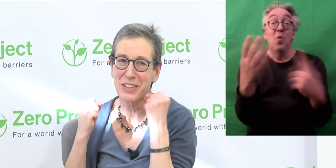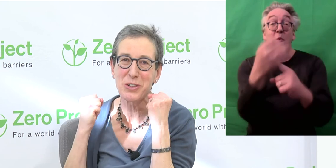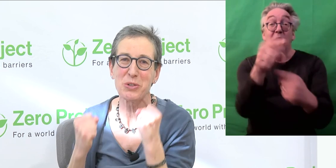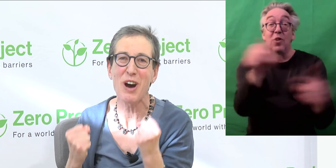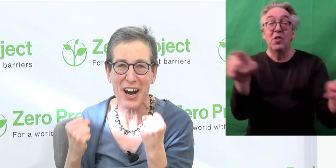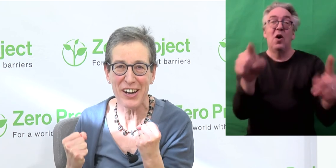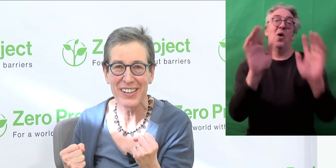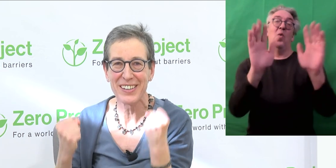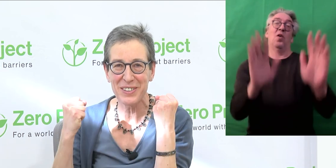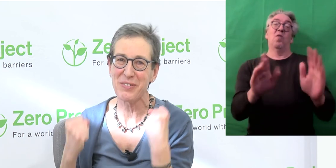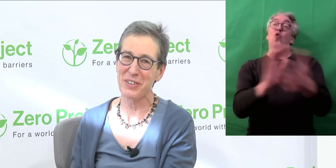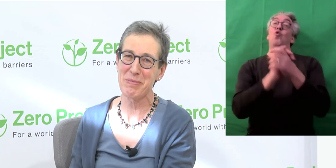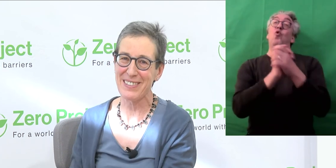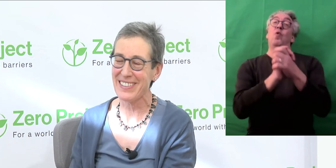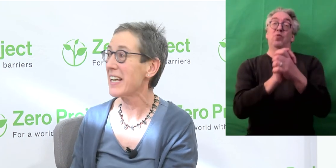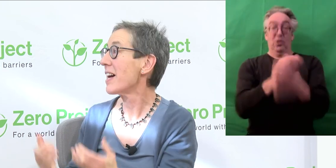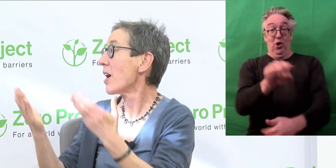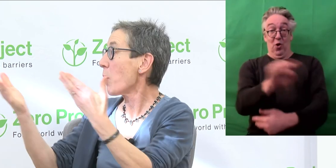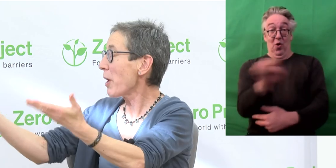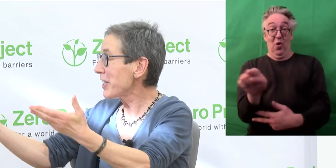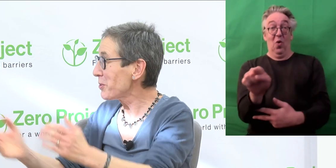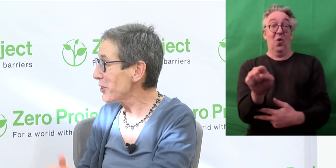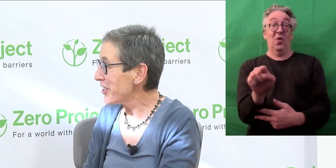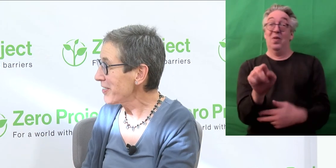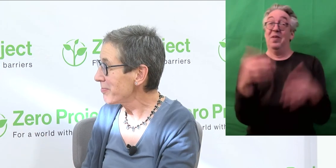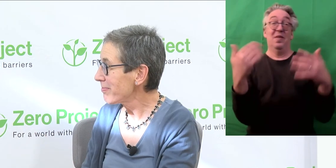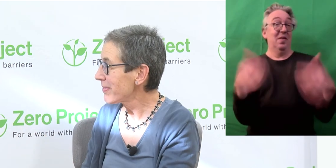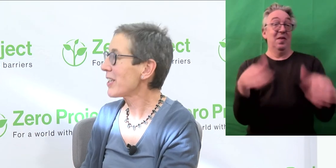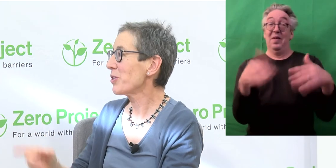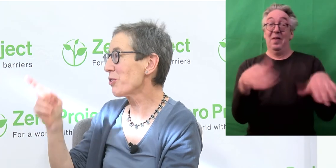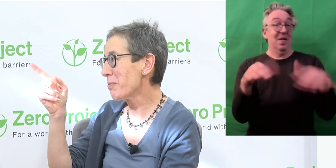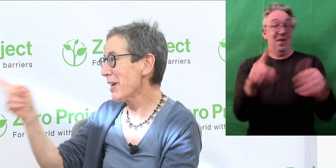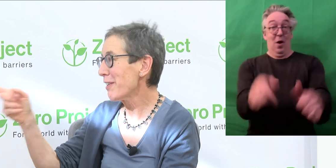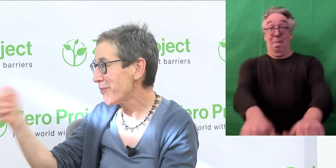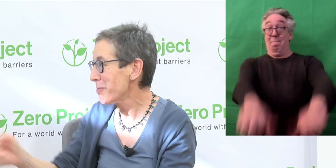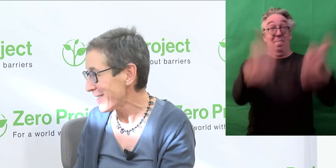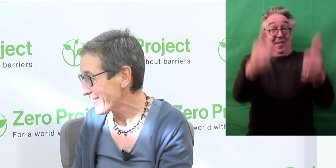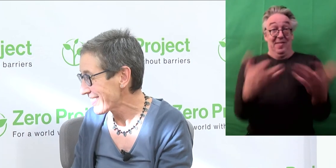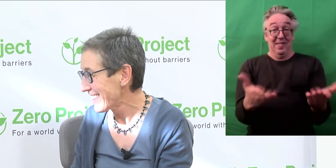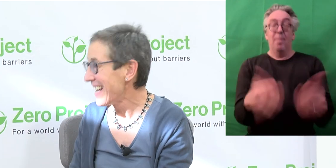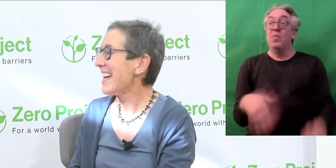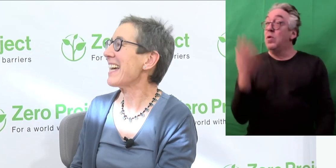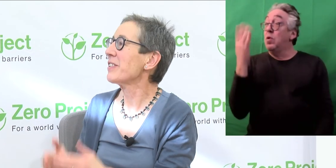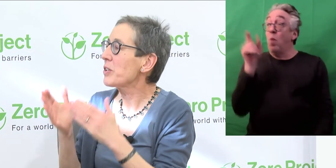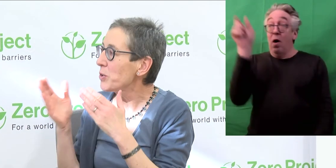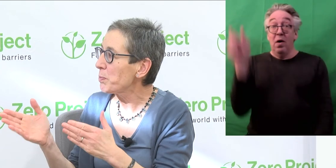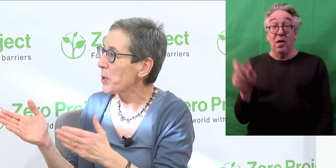and you are the very best. Why are you here? You're a male feminist.